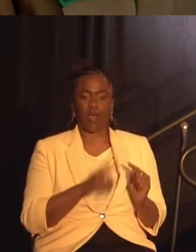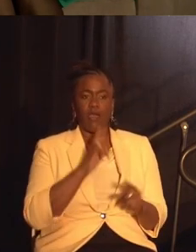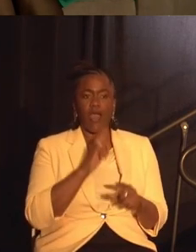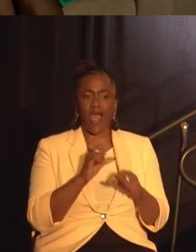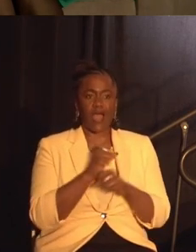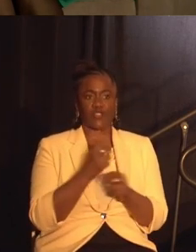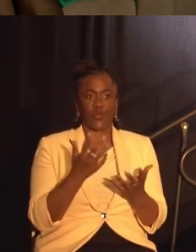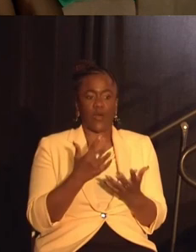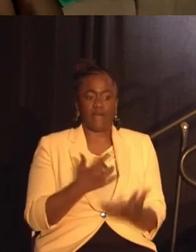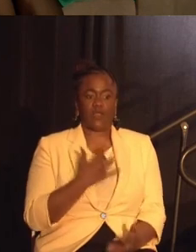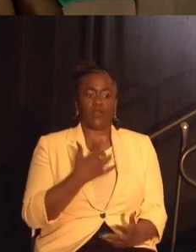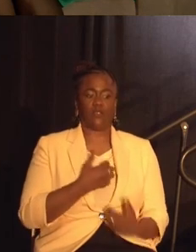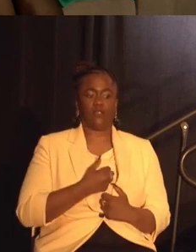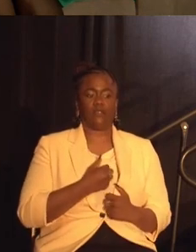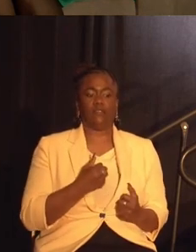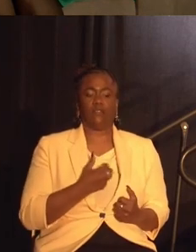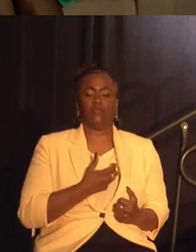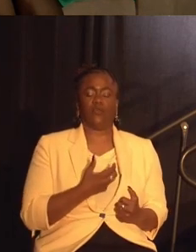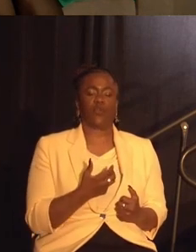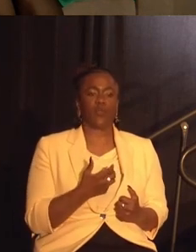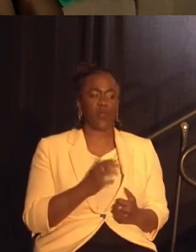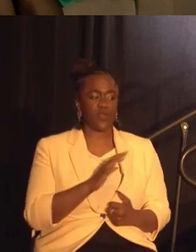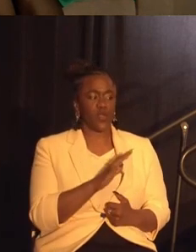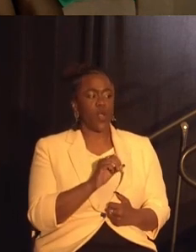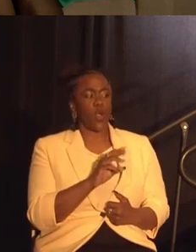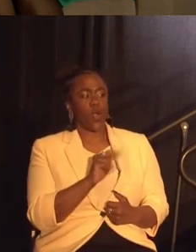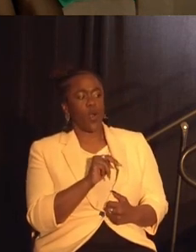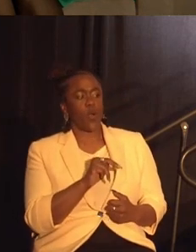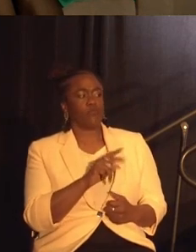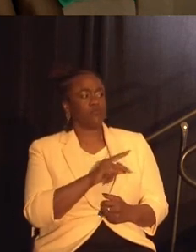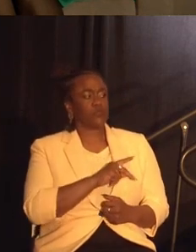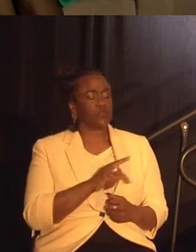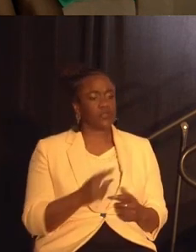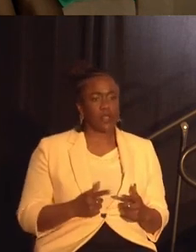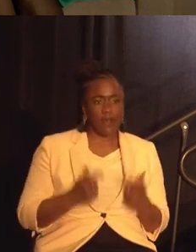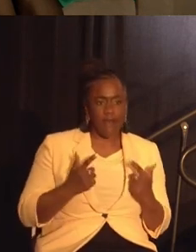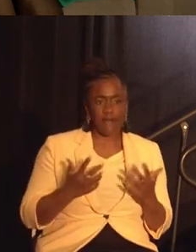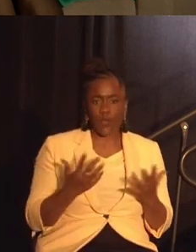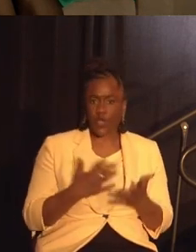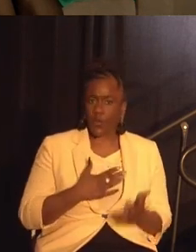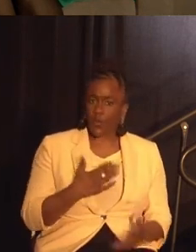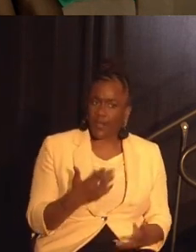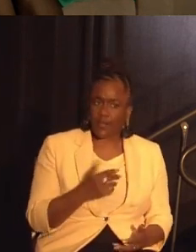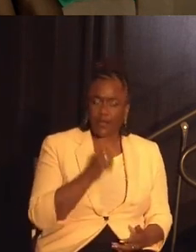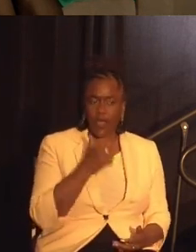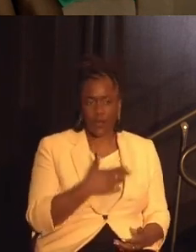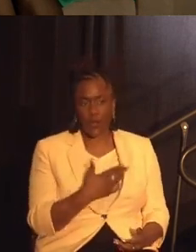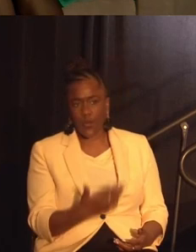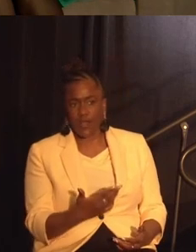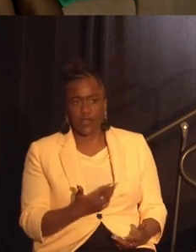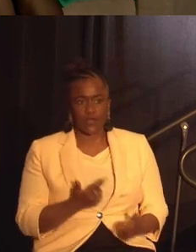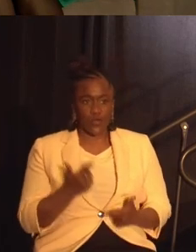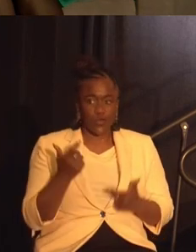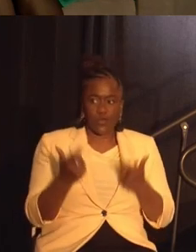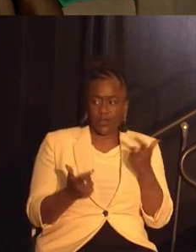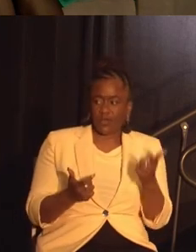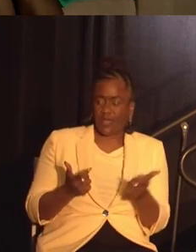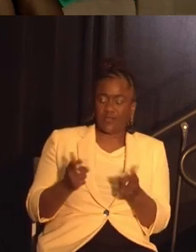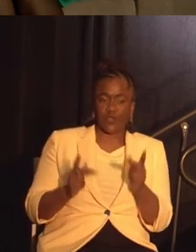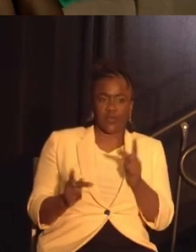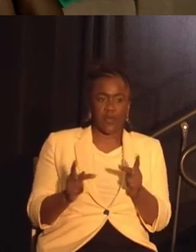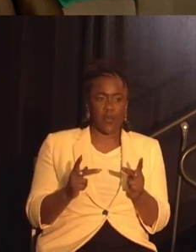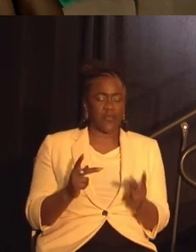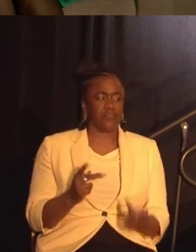what actually is vulnerable, in terms of your own personal life and like what you're willing and not willing to kind of give to people. And I think for